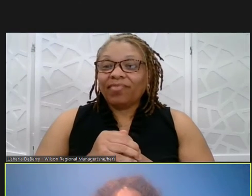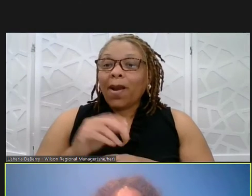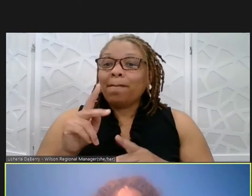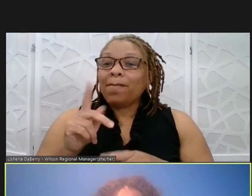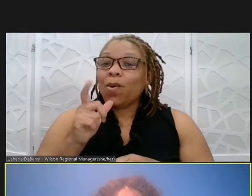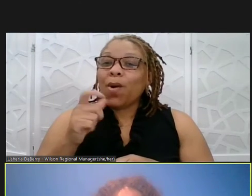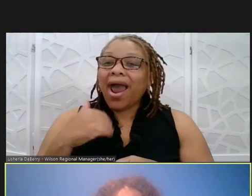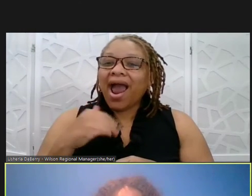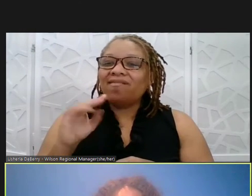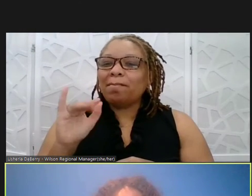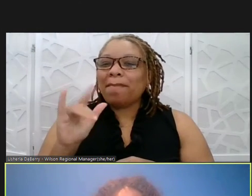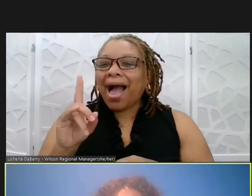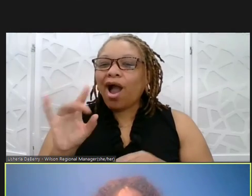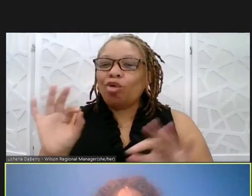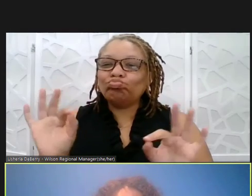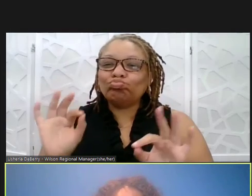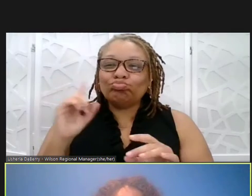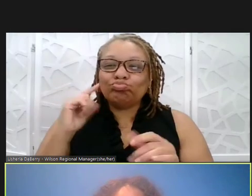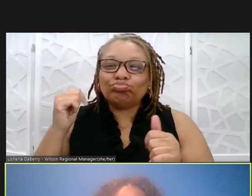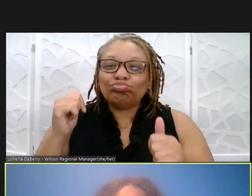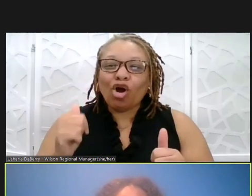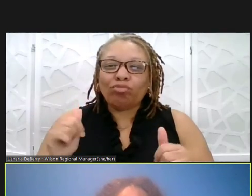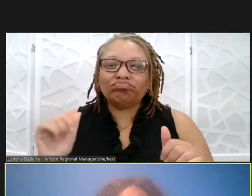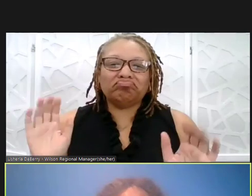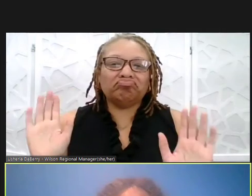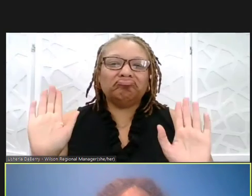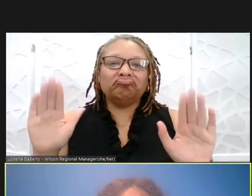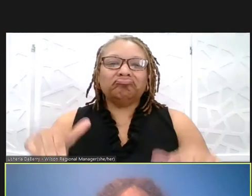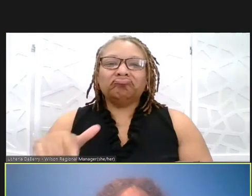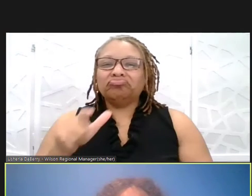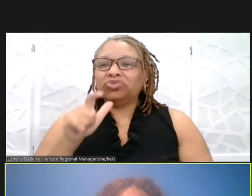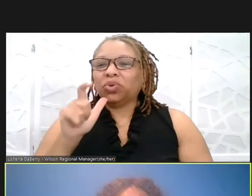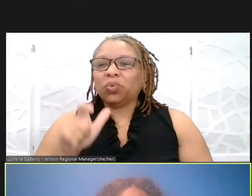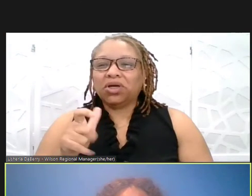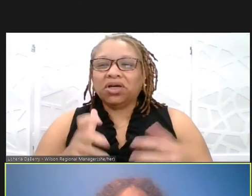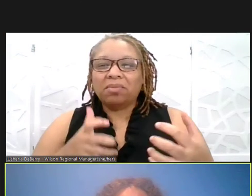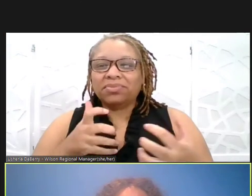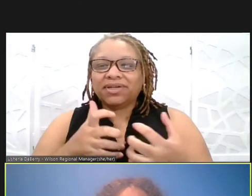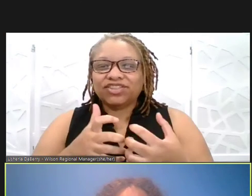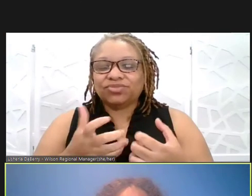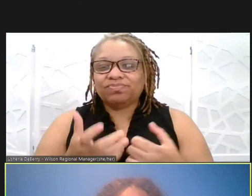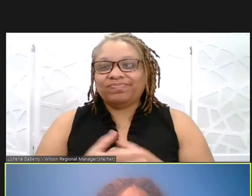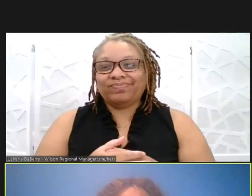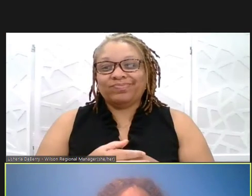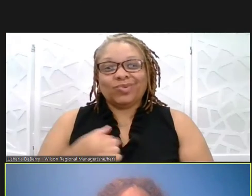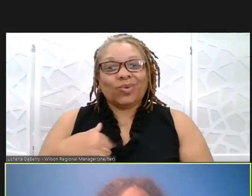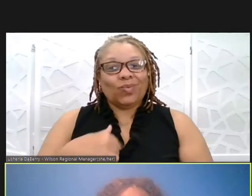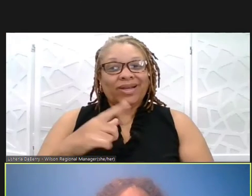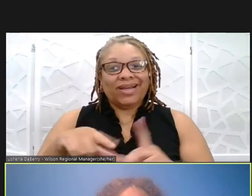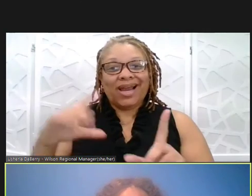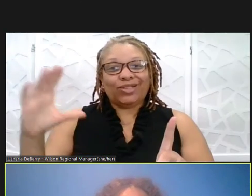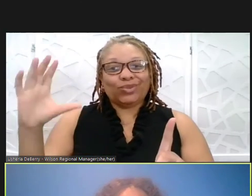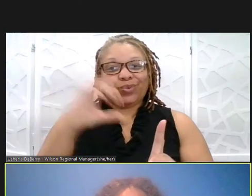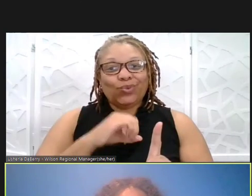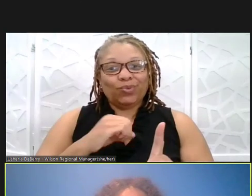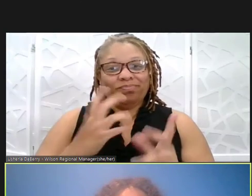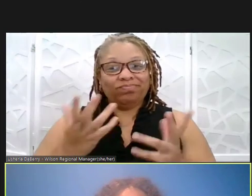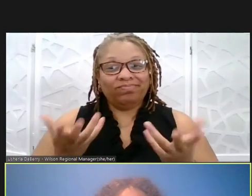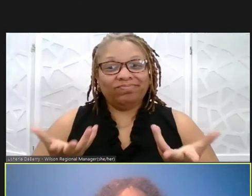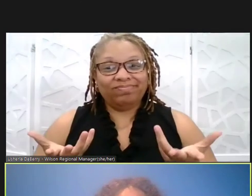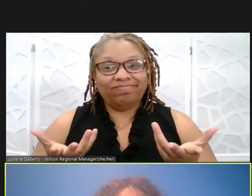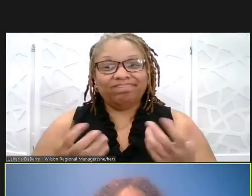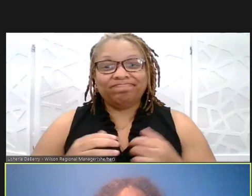of misunderstanding happening. People who have a mild hearing loss, they may not feel like they need an